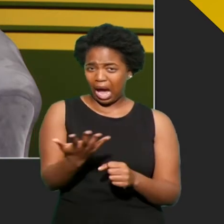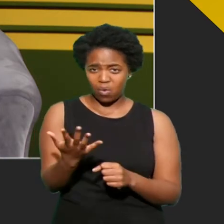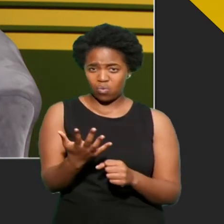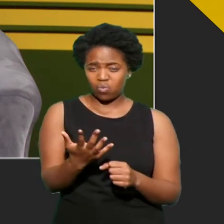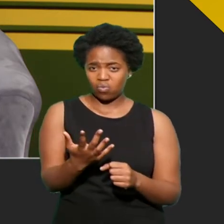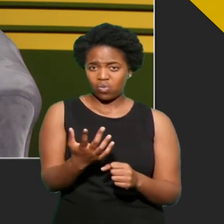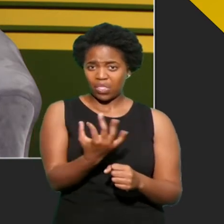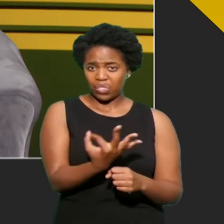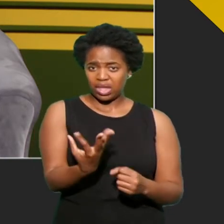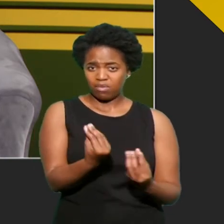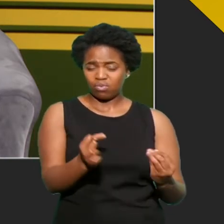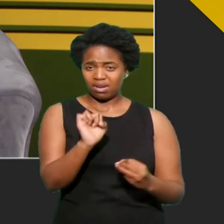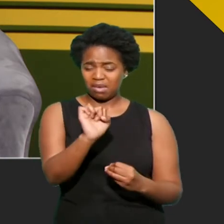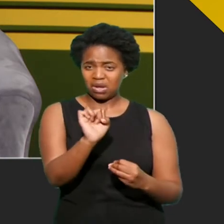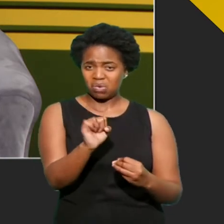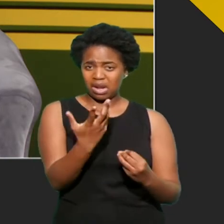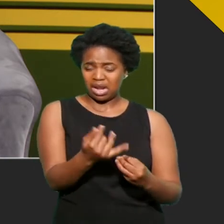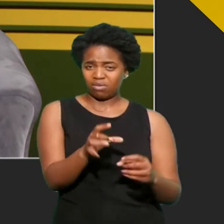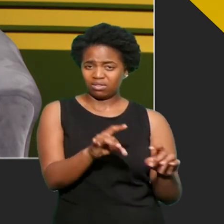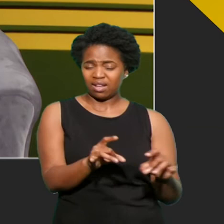they engage with their partners?